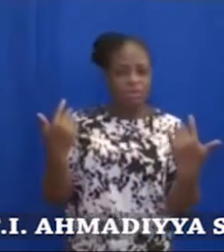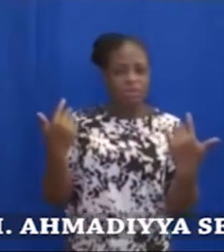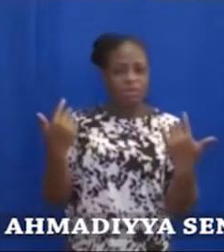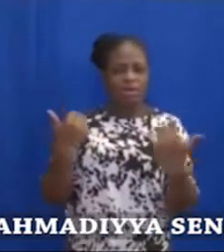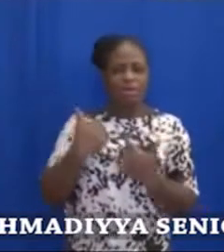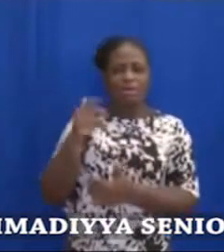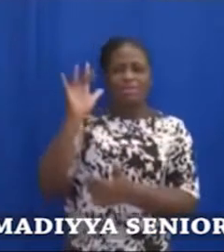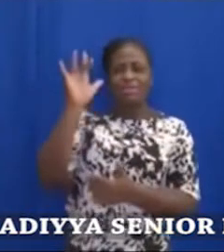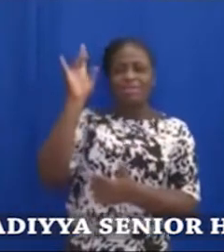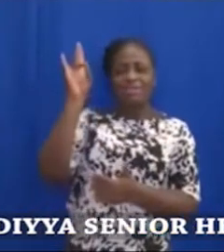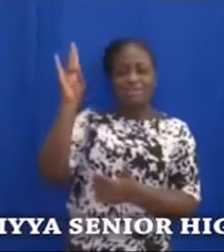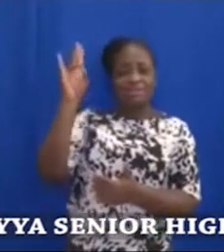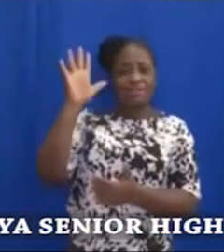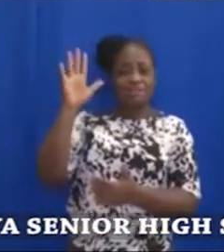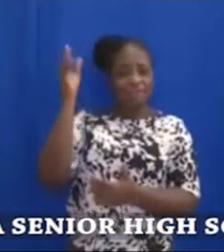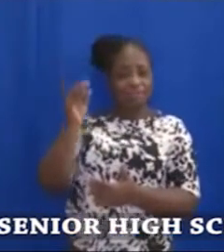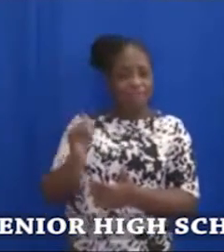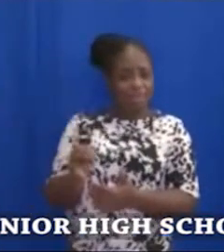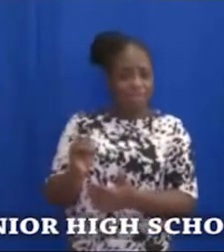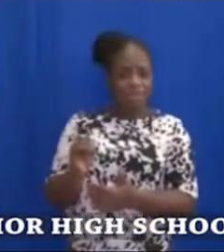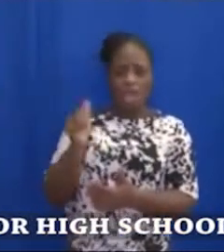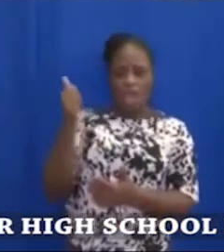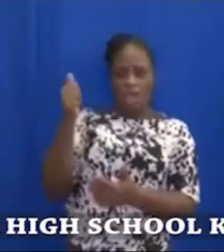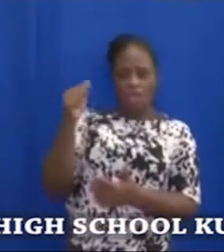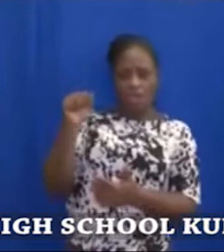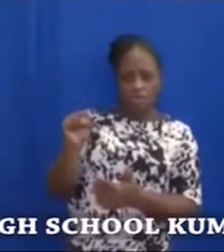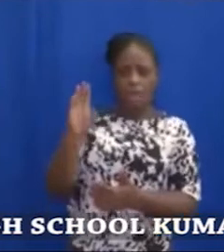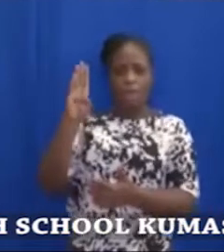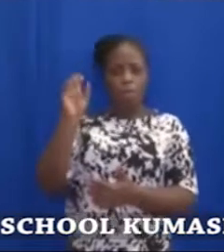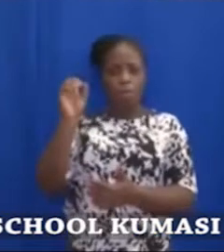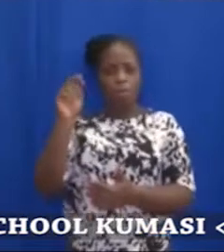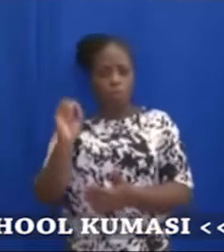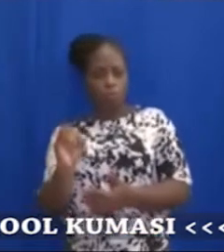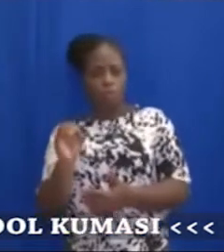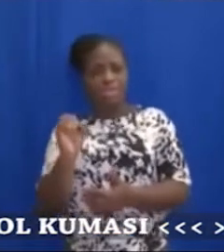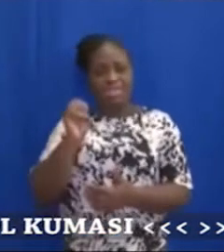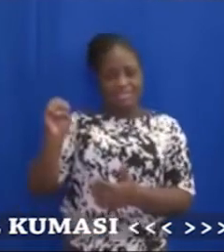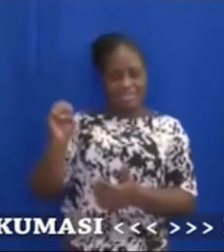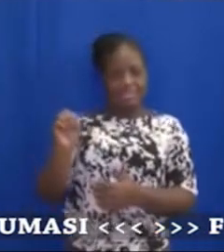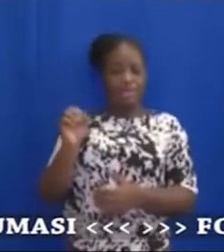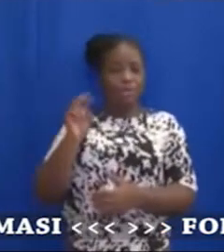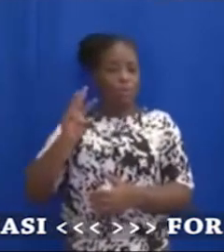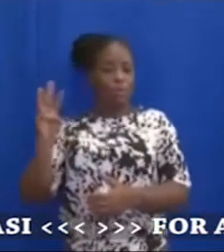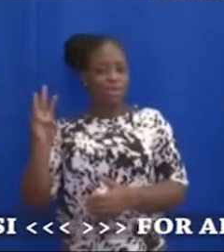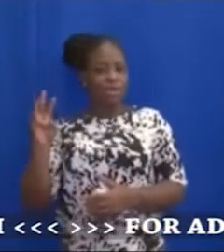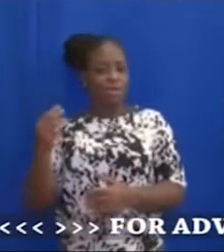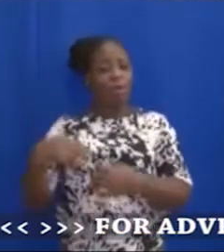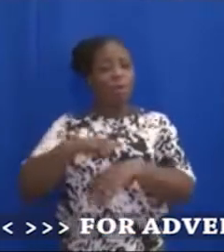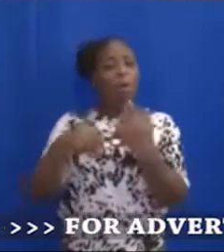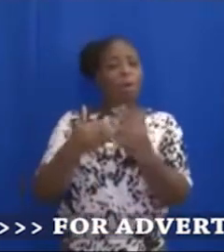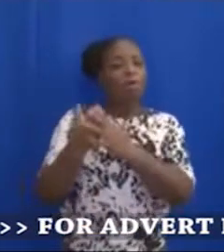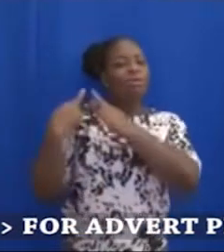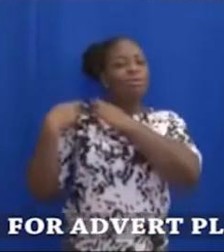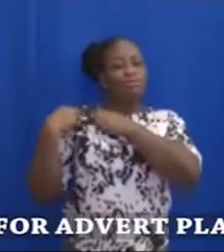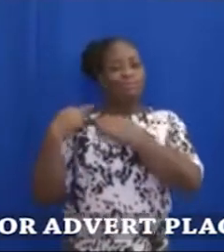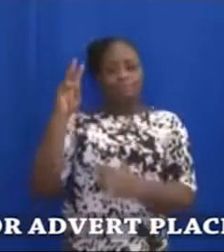75%, with Ashanti, Bono, East, and Western being responsible for 16%